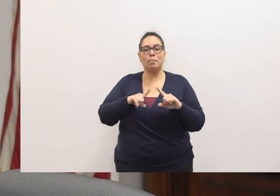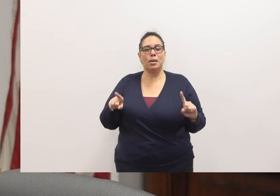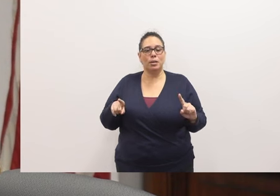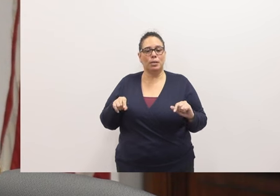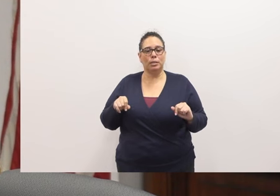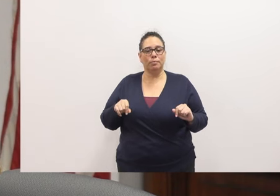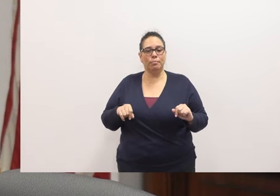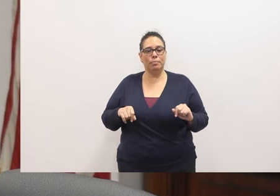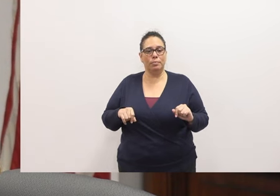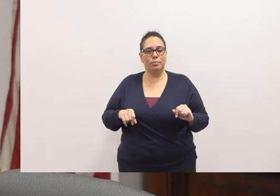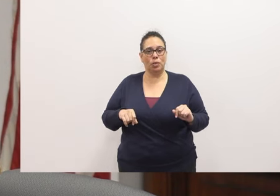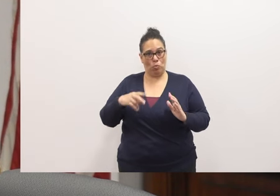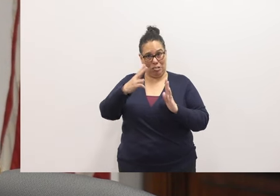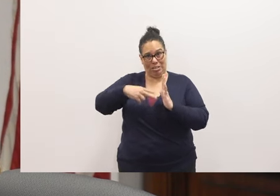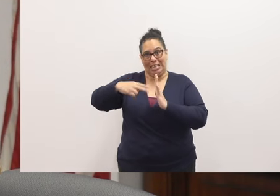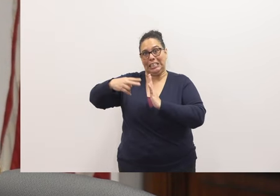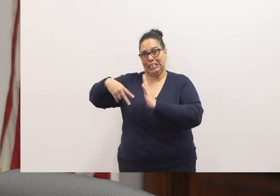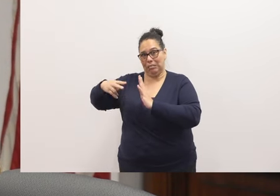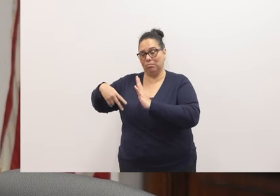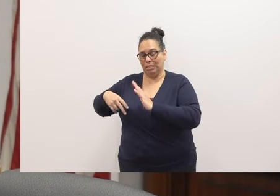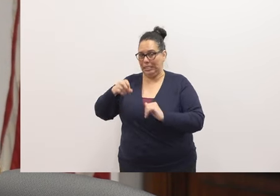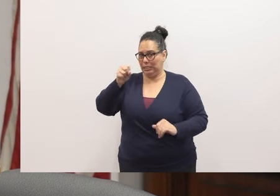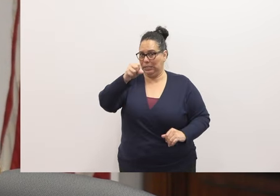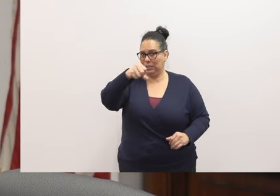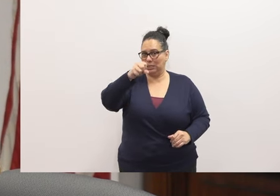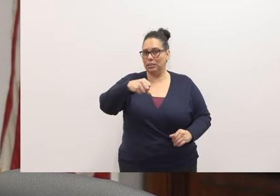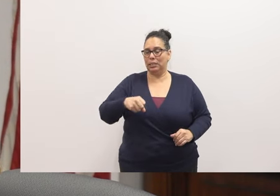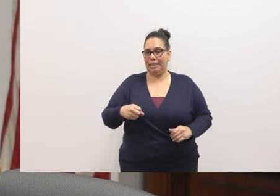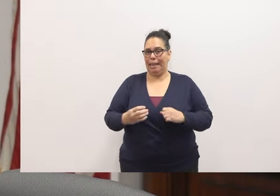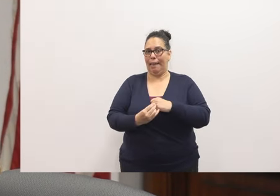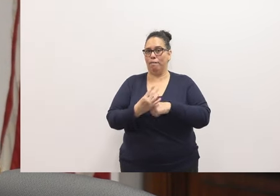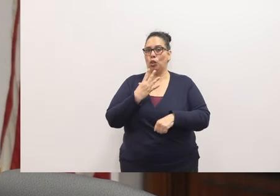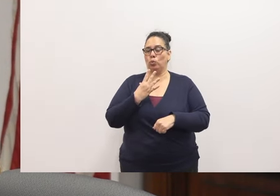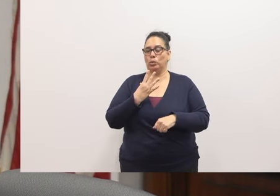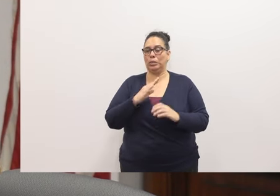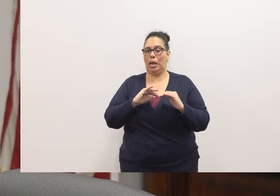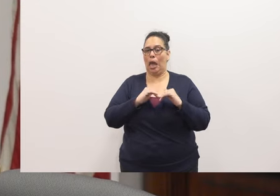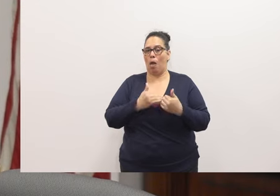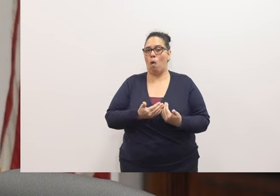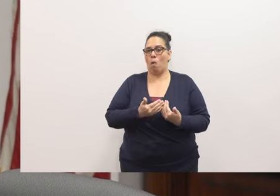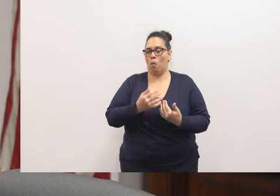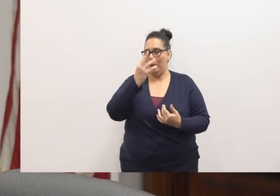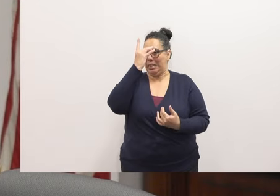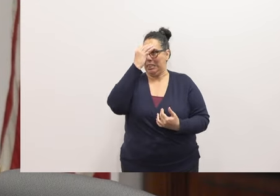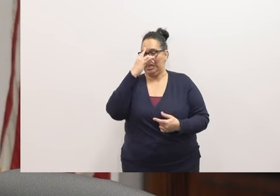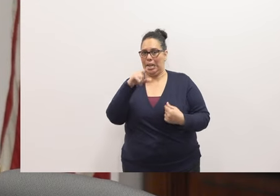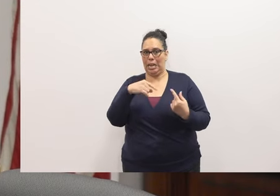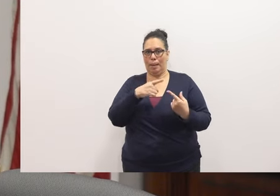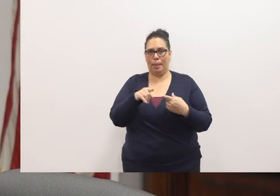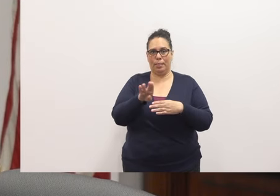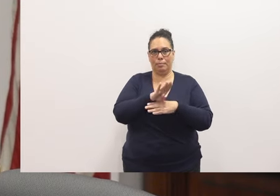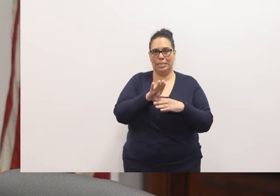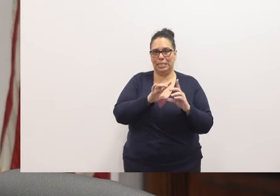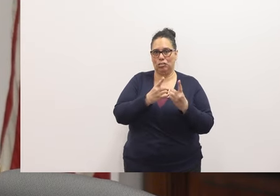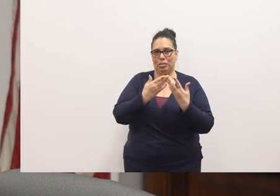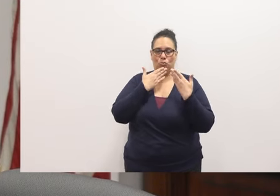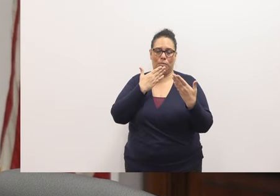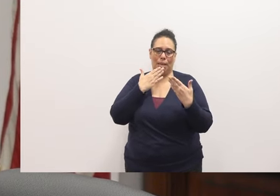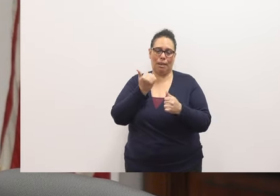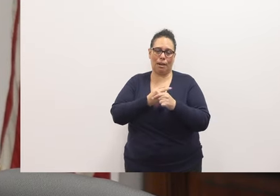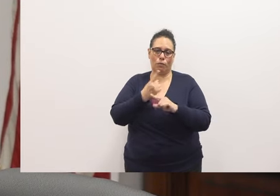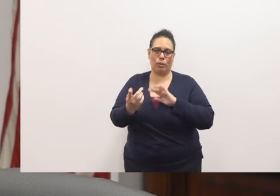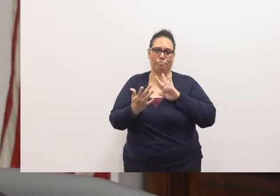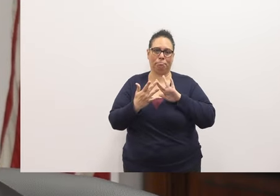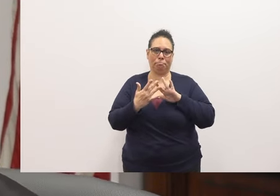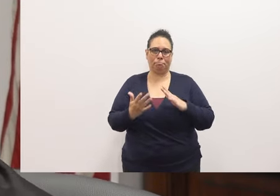but we certainly read them, and they certainly influence the way we think about the business of the district. So thanks to everyone that reached out.